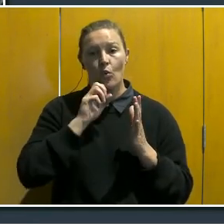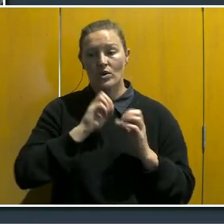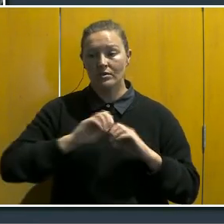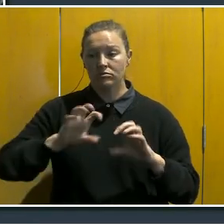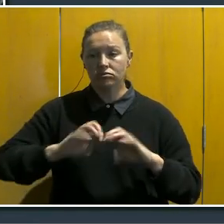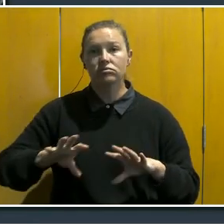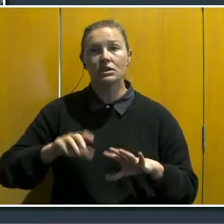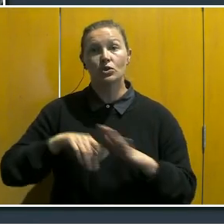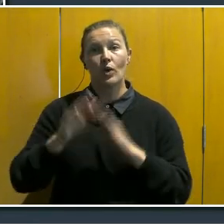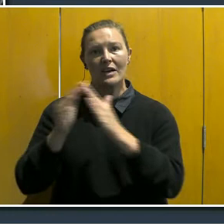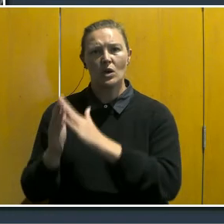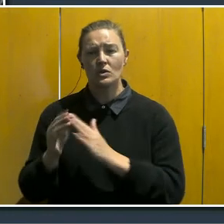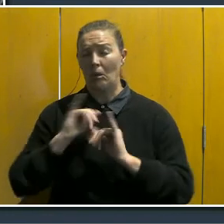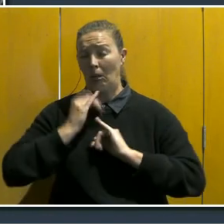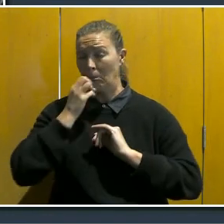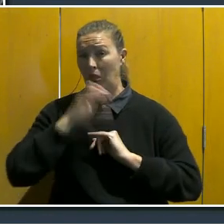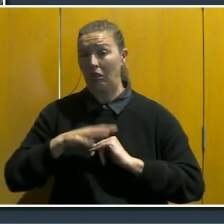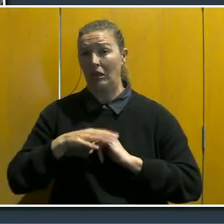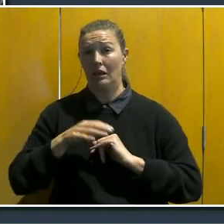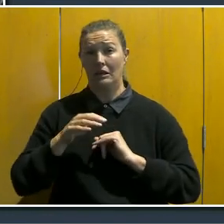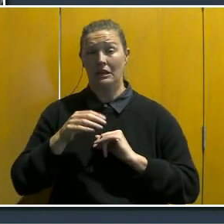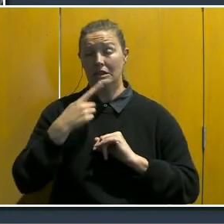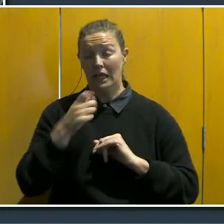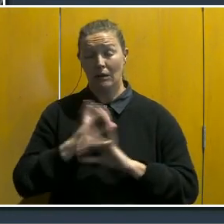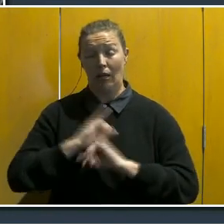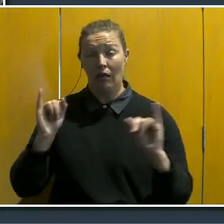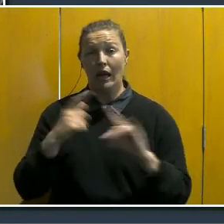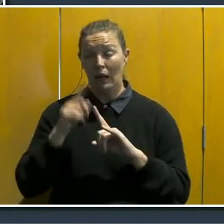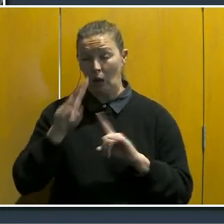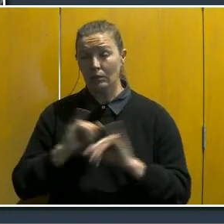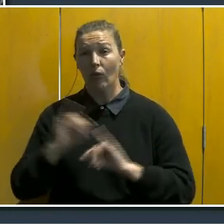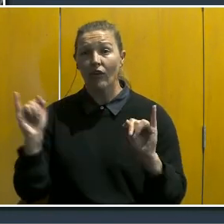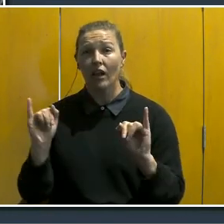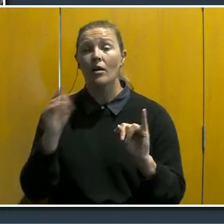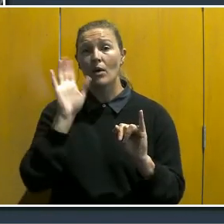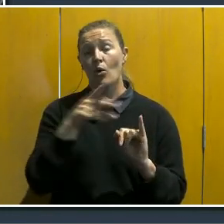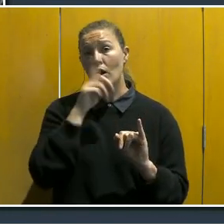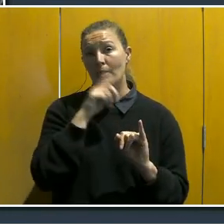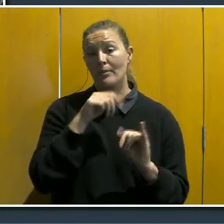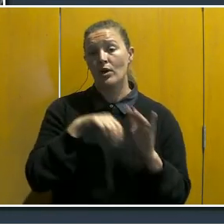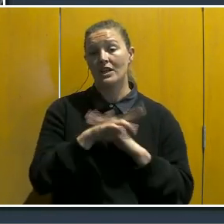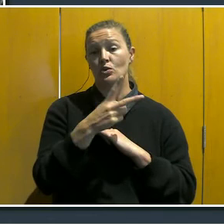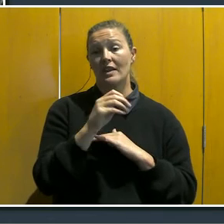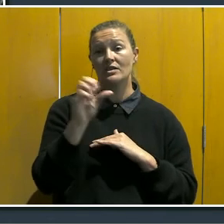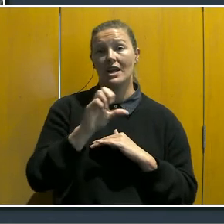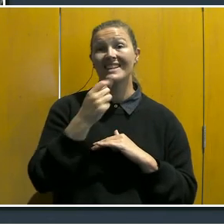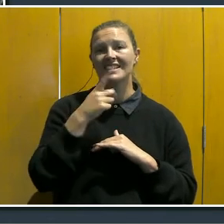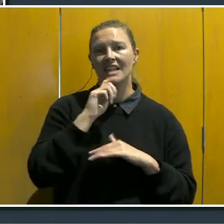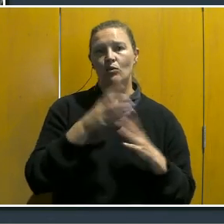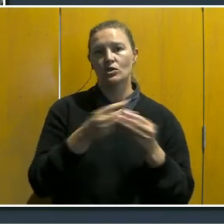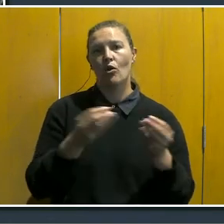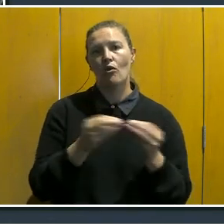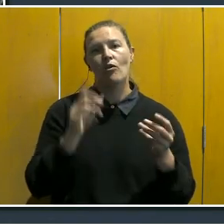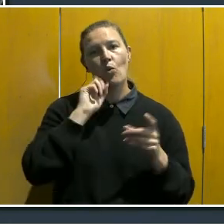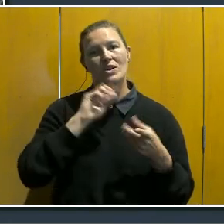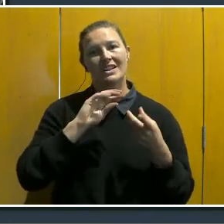both in taste and now in colour. I stand corrected, but every person that stood for council in 2019 was going to sort the water out.